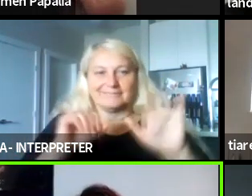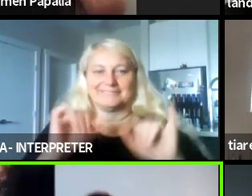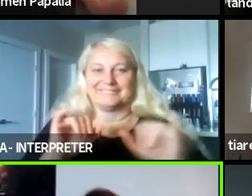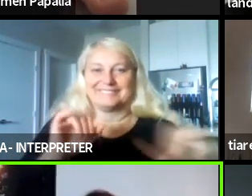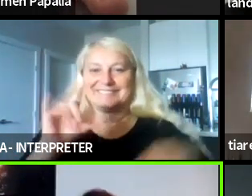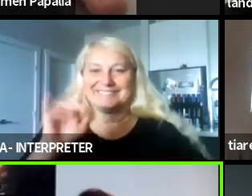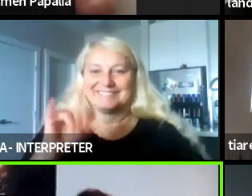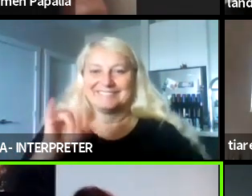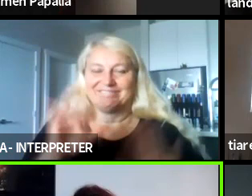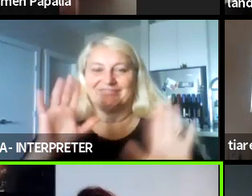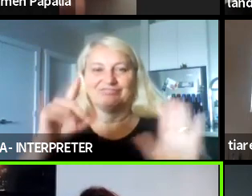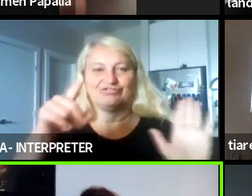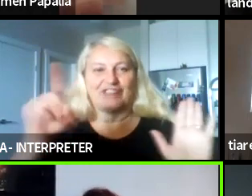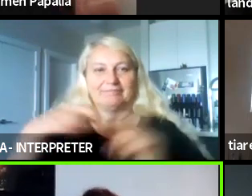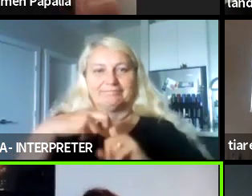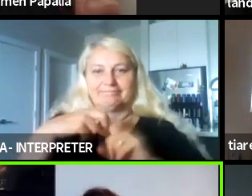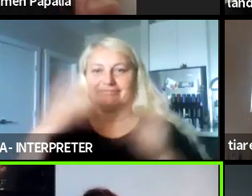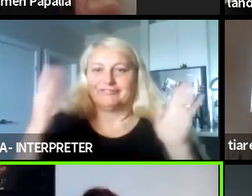Check.